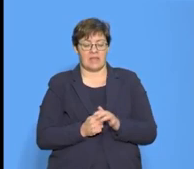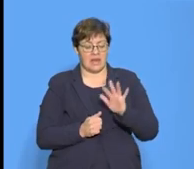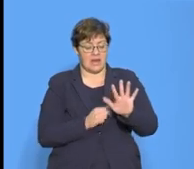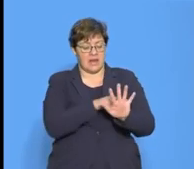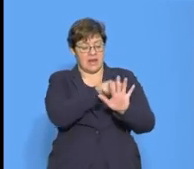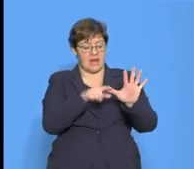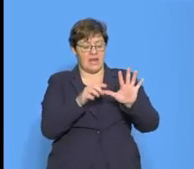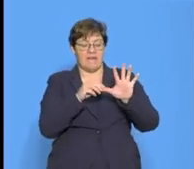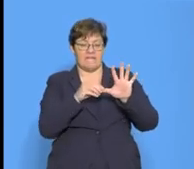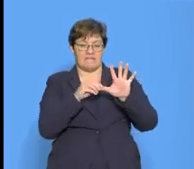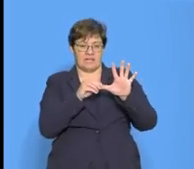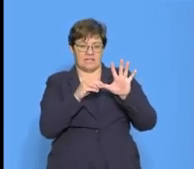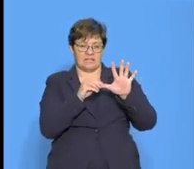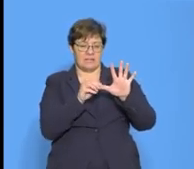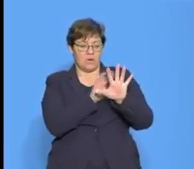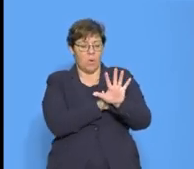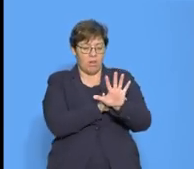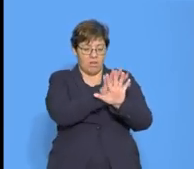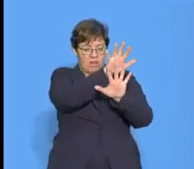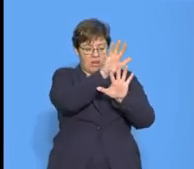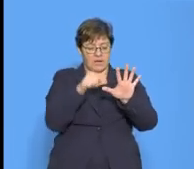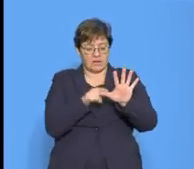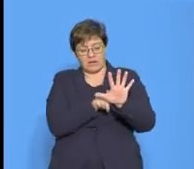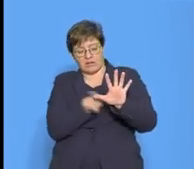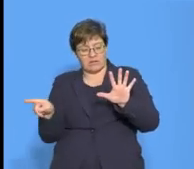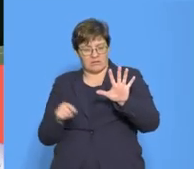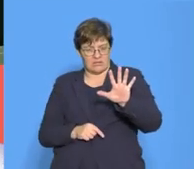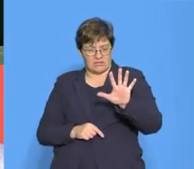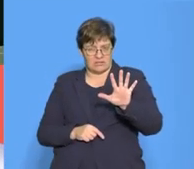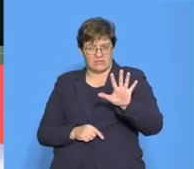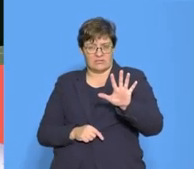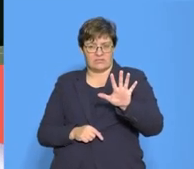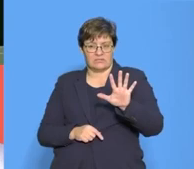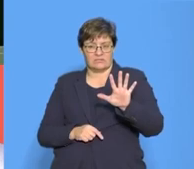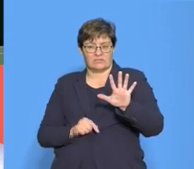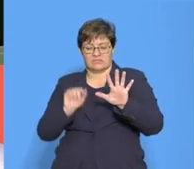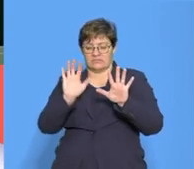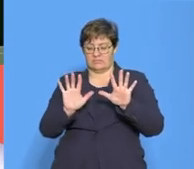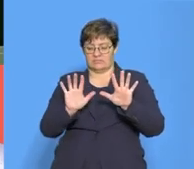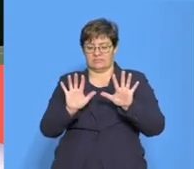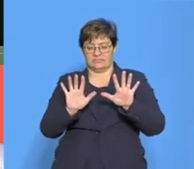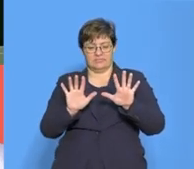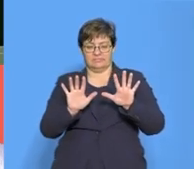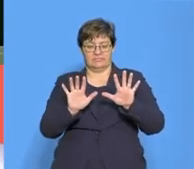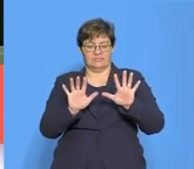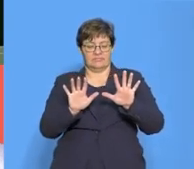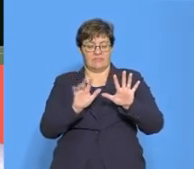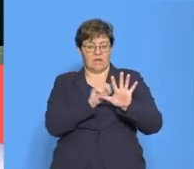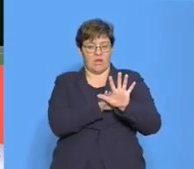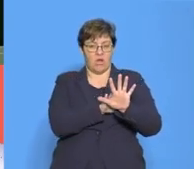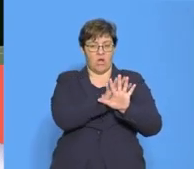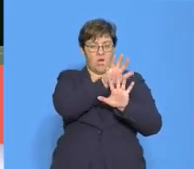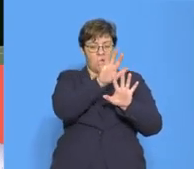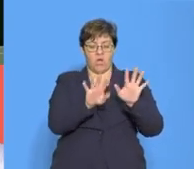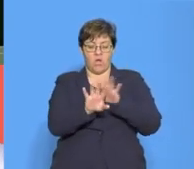have a look at is our opposable thumb. And opposable means that it works, if you have a look at your hand, your fingers are